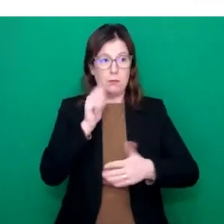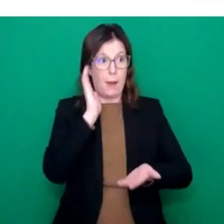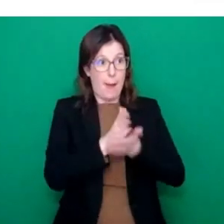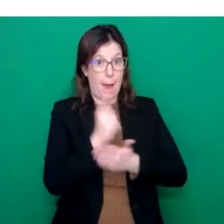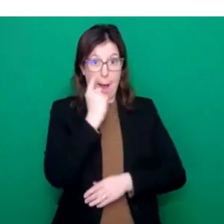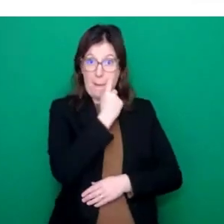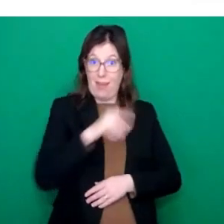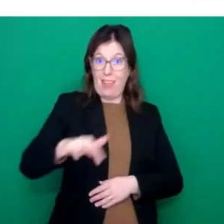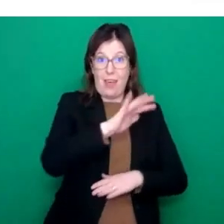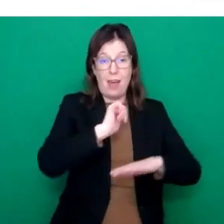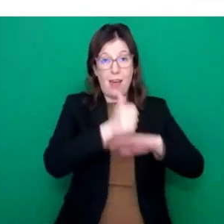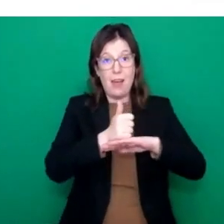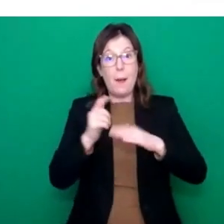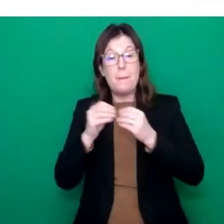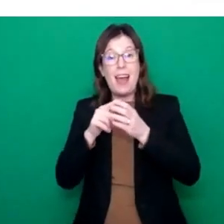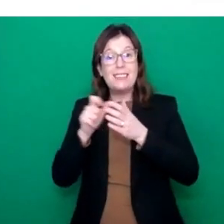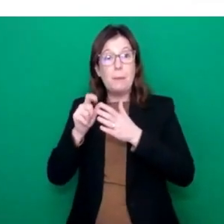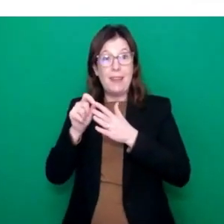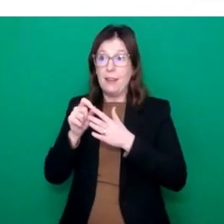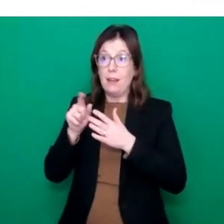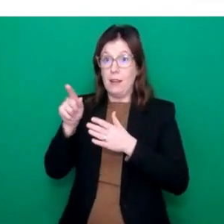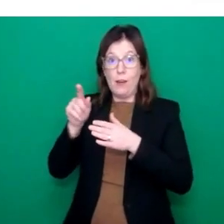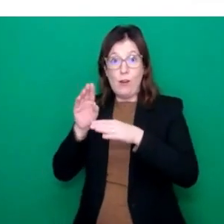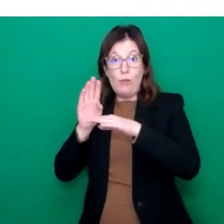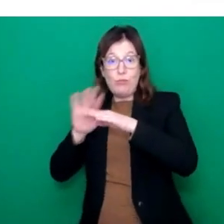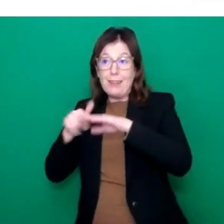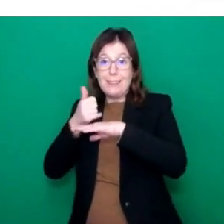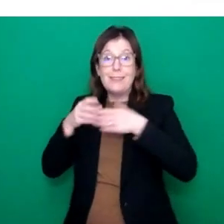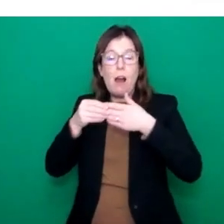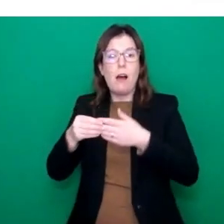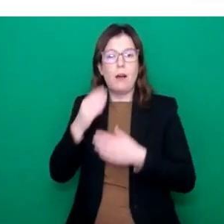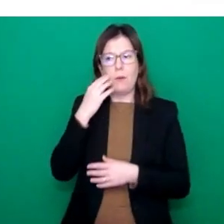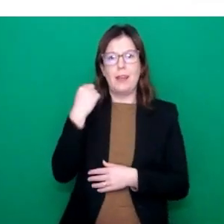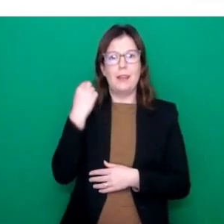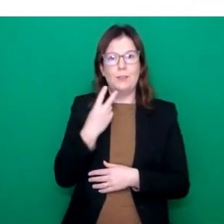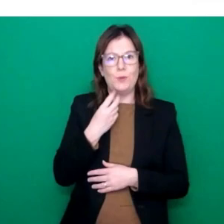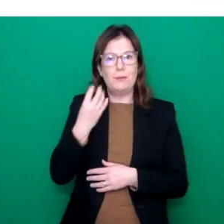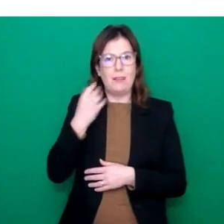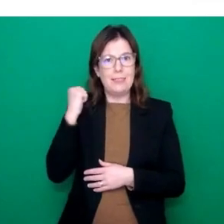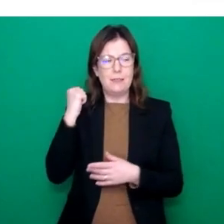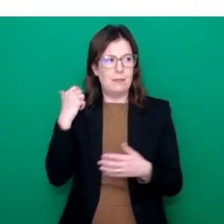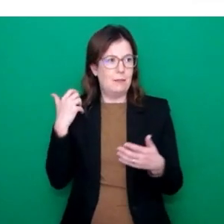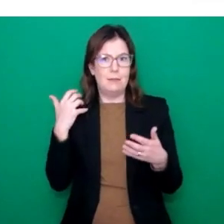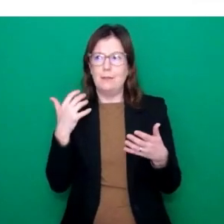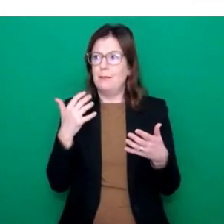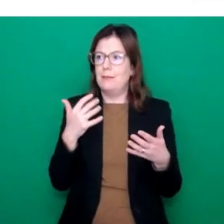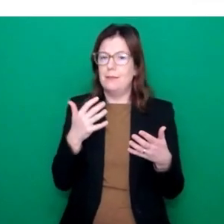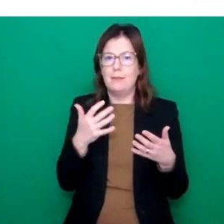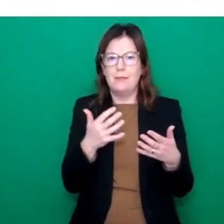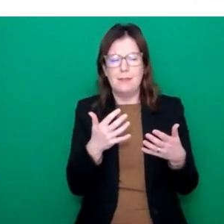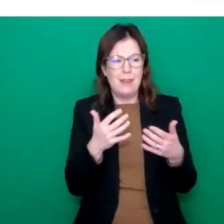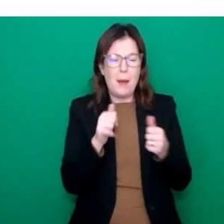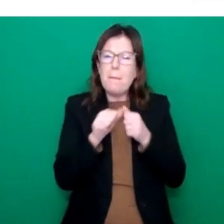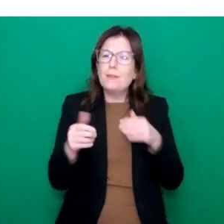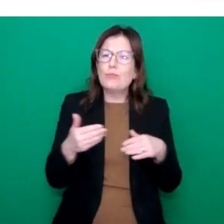The BABC Positive Practice Guide was published in 2019. We really need to see this not as best practice, but as